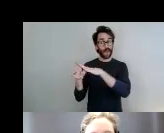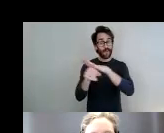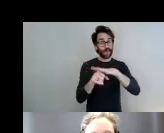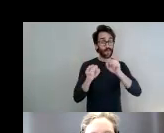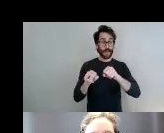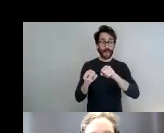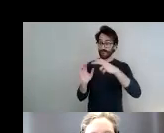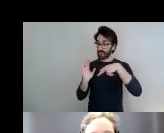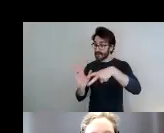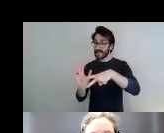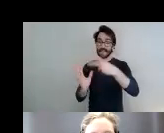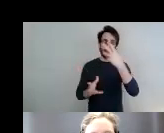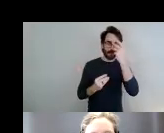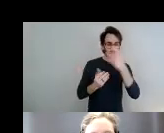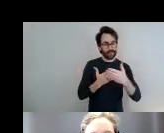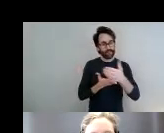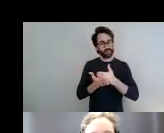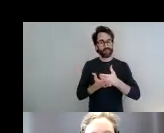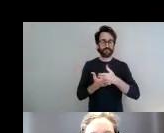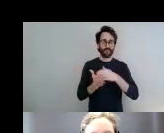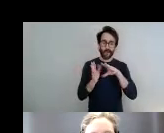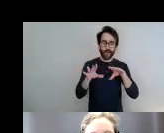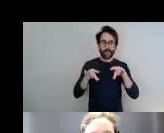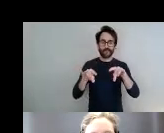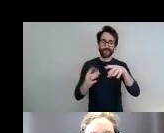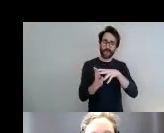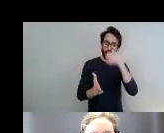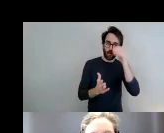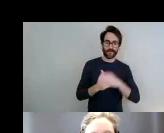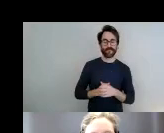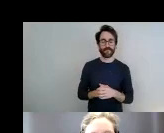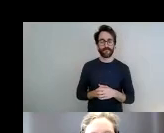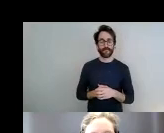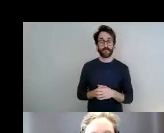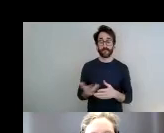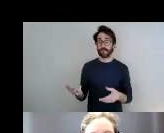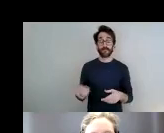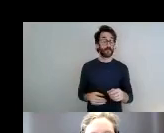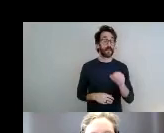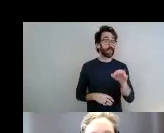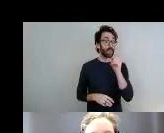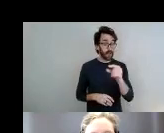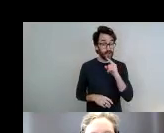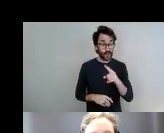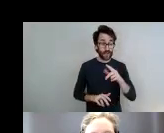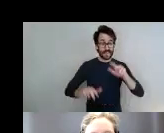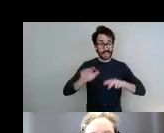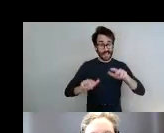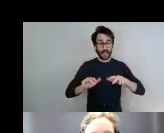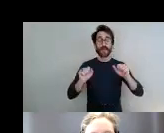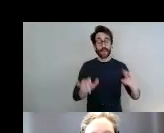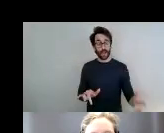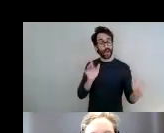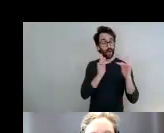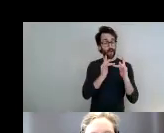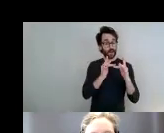where you can get more information. All else fails, you're not sure, you can always call us at the OSC, our toll-free